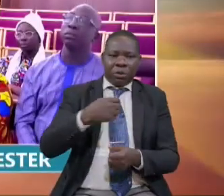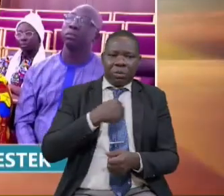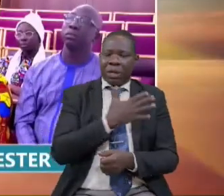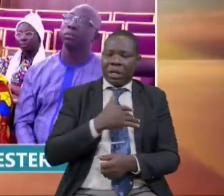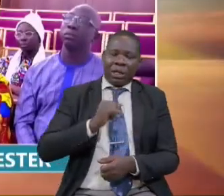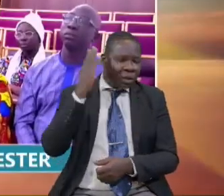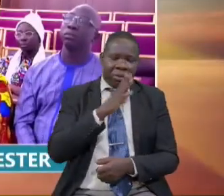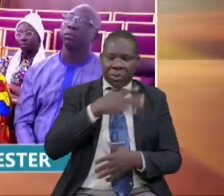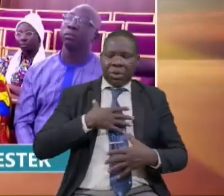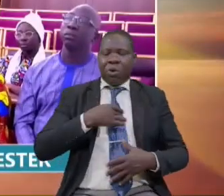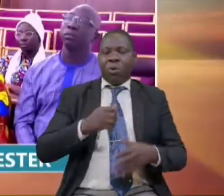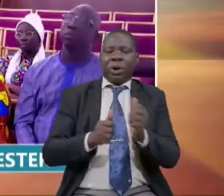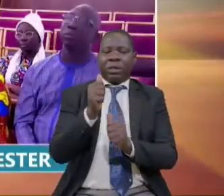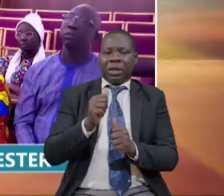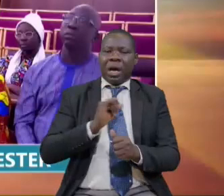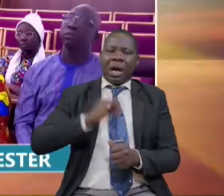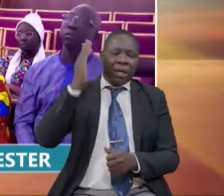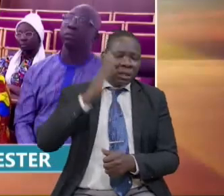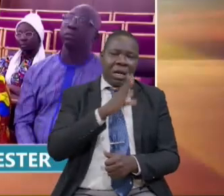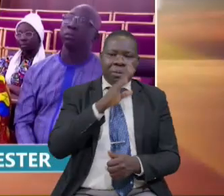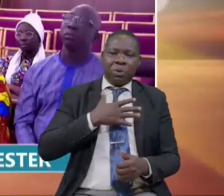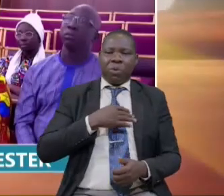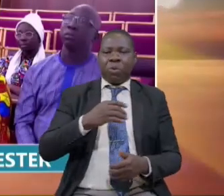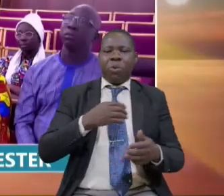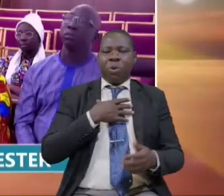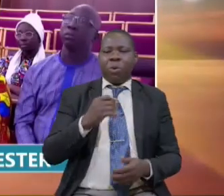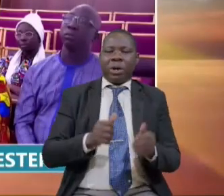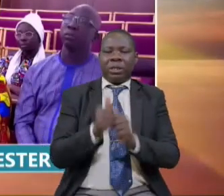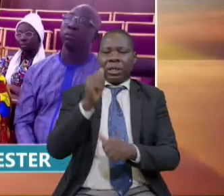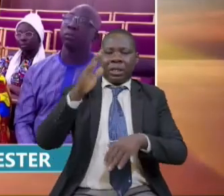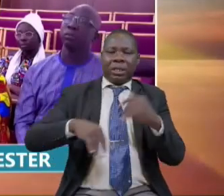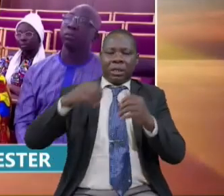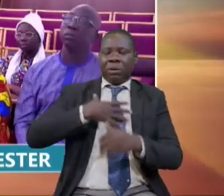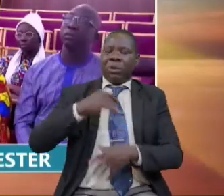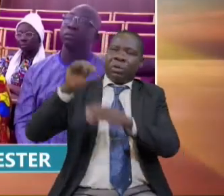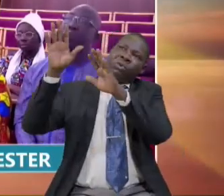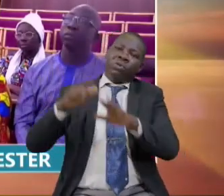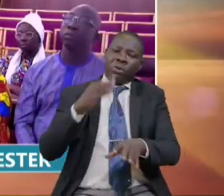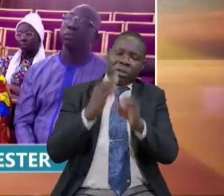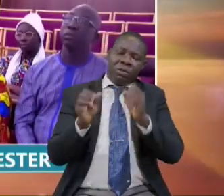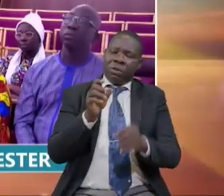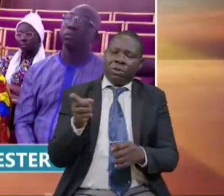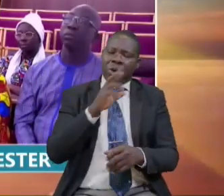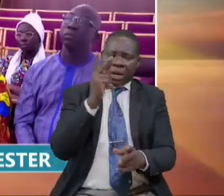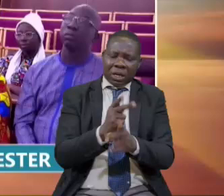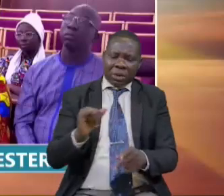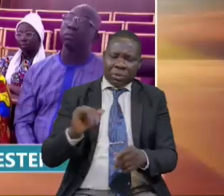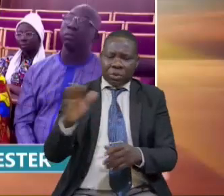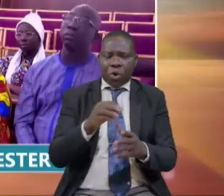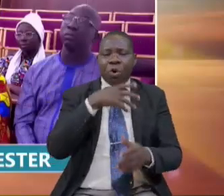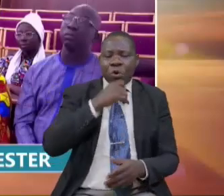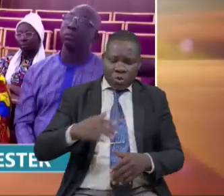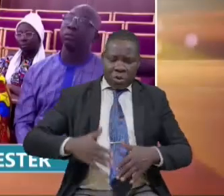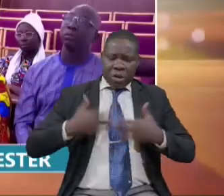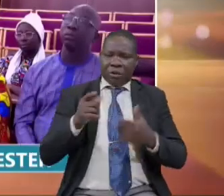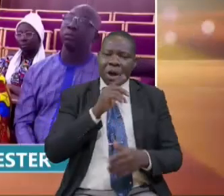that. I shall be whiter than snow. If you are piling up your old life, if you are piling up